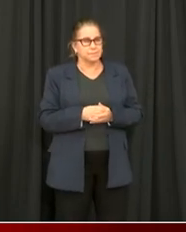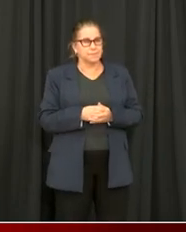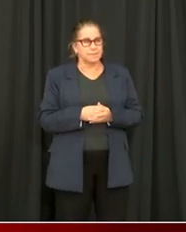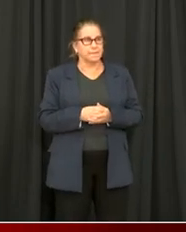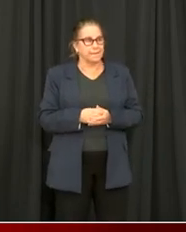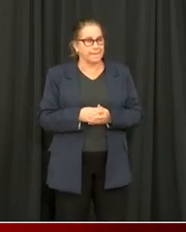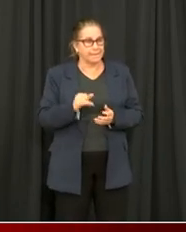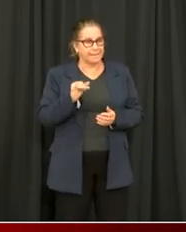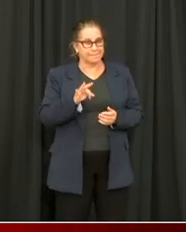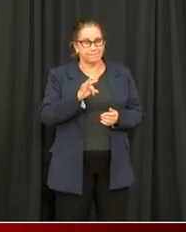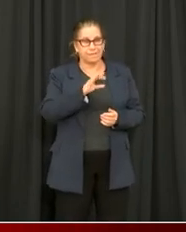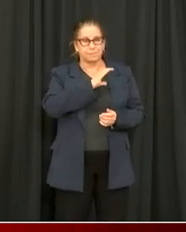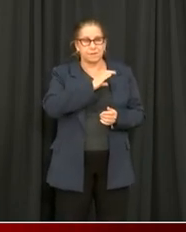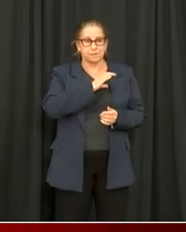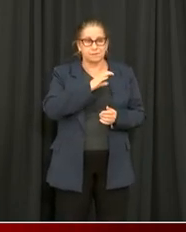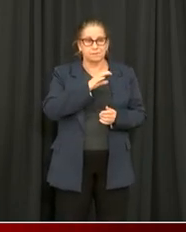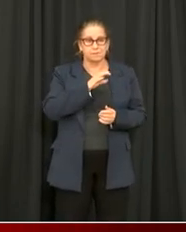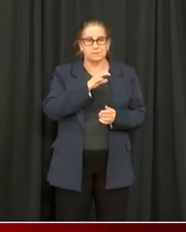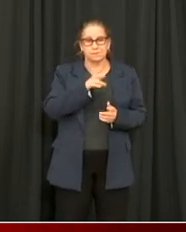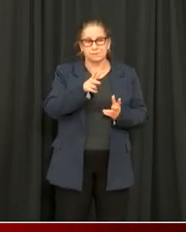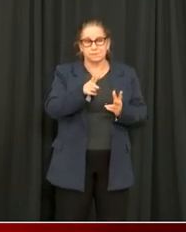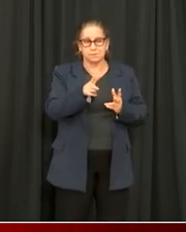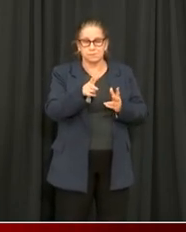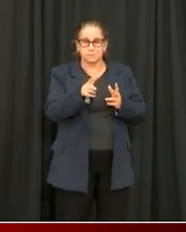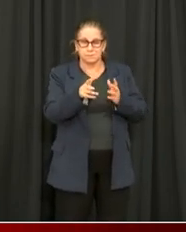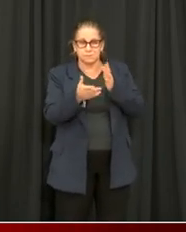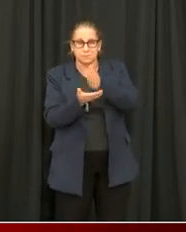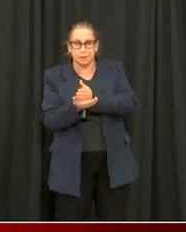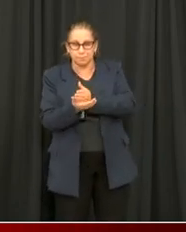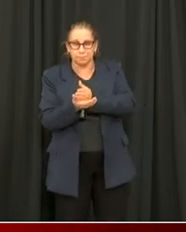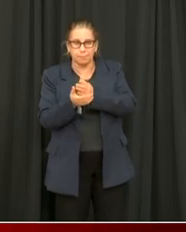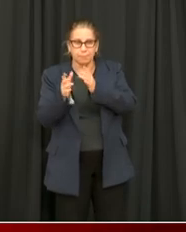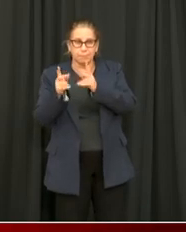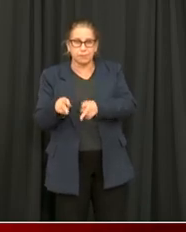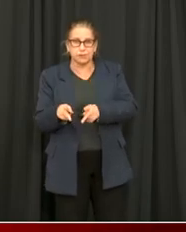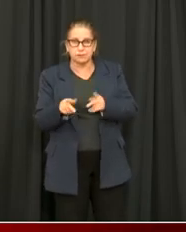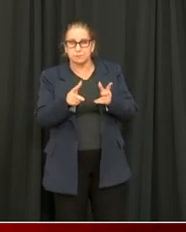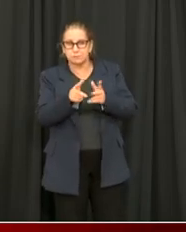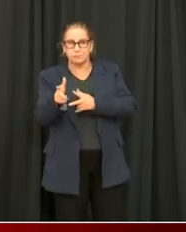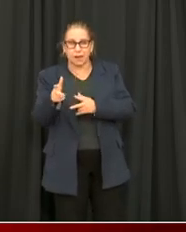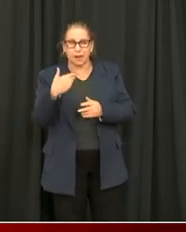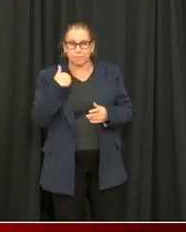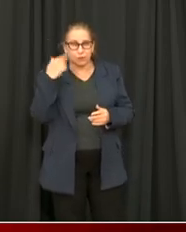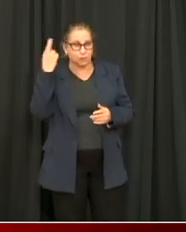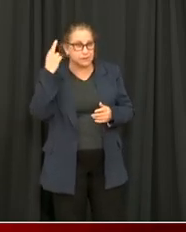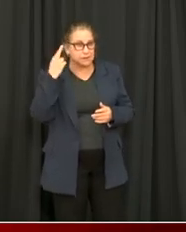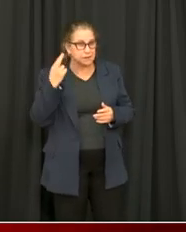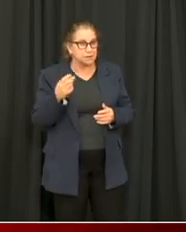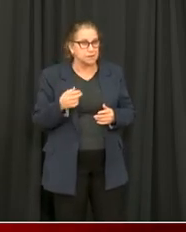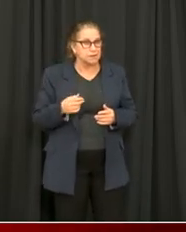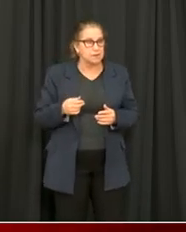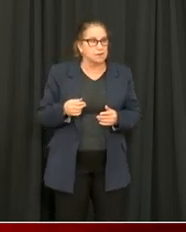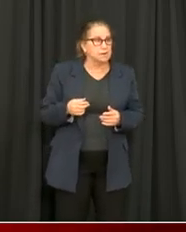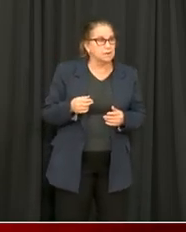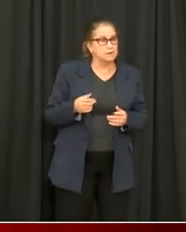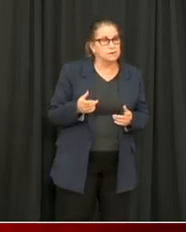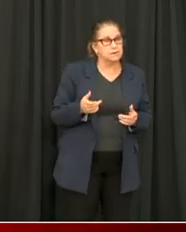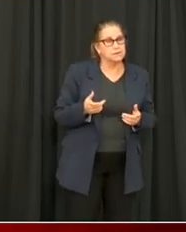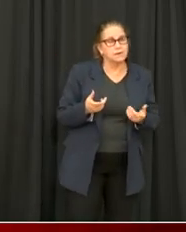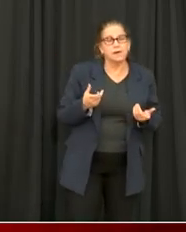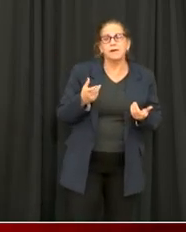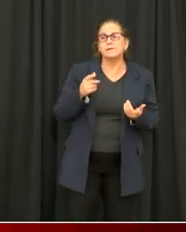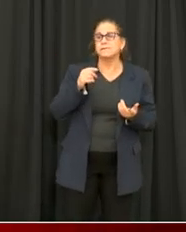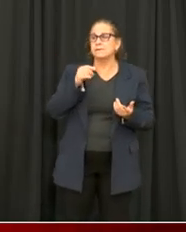that was not a stop for a reason that the police were called to a scene, that would concern me.